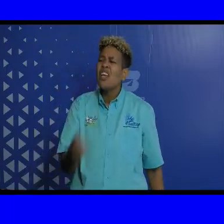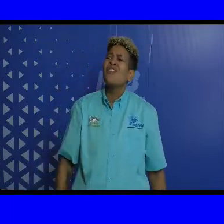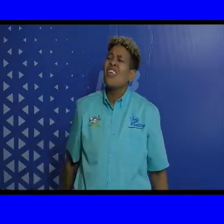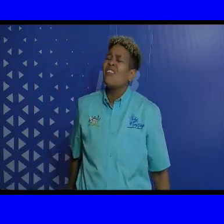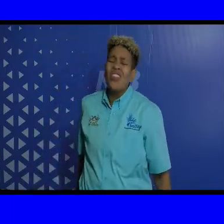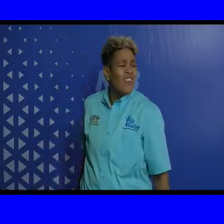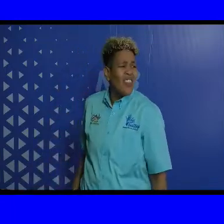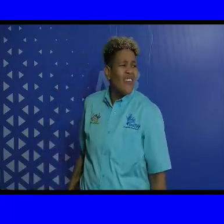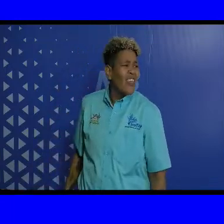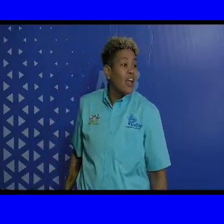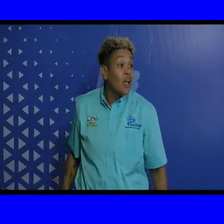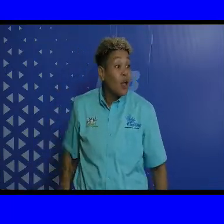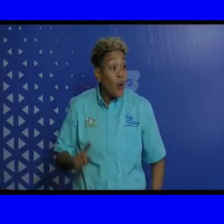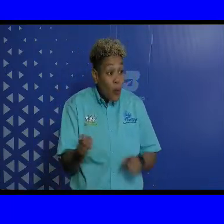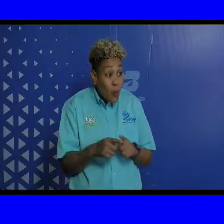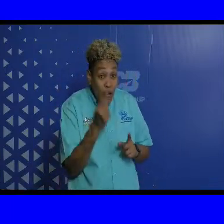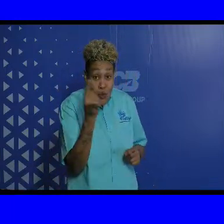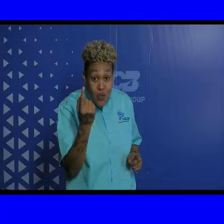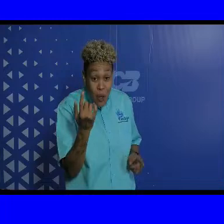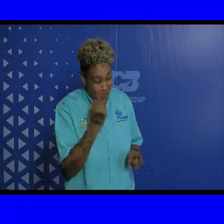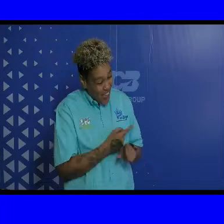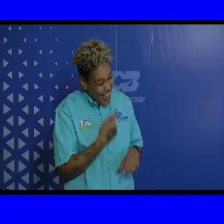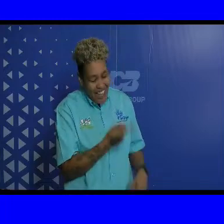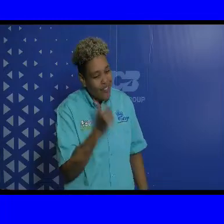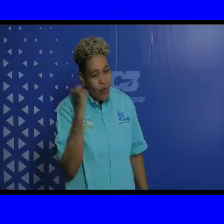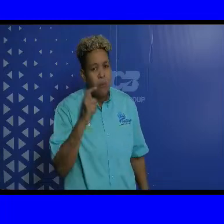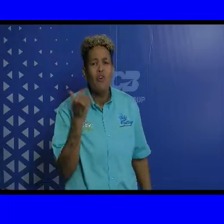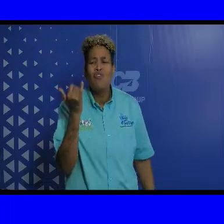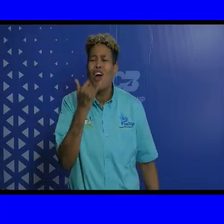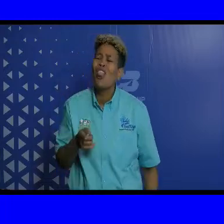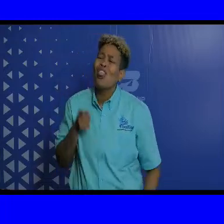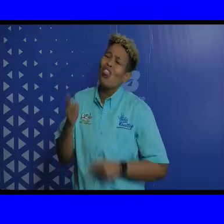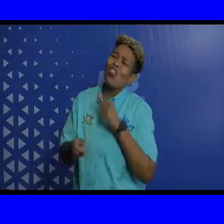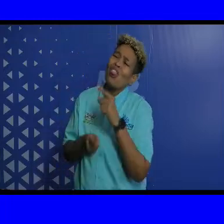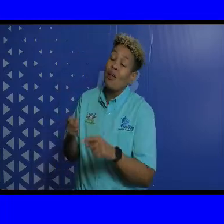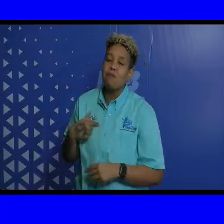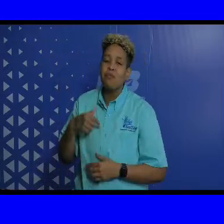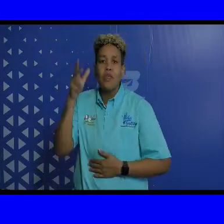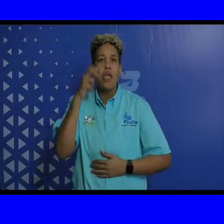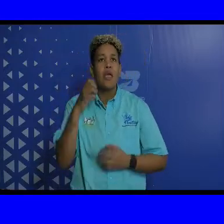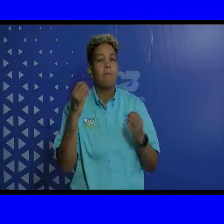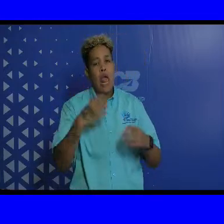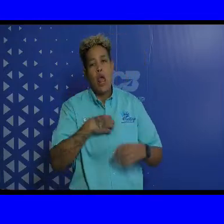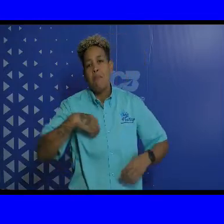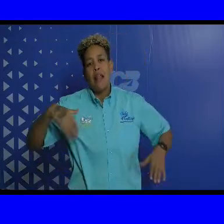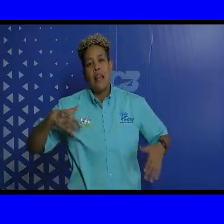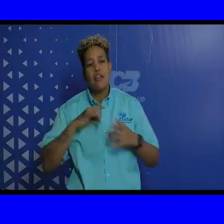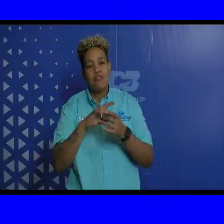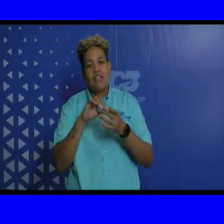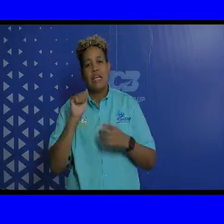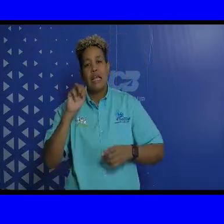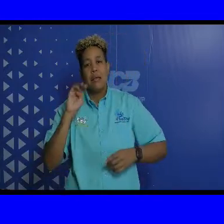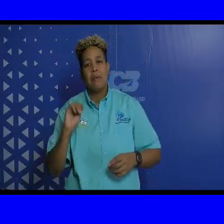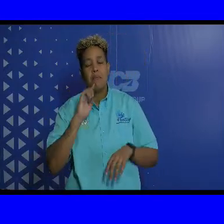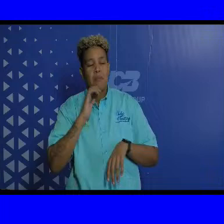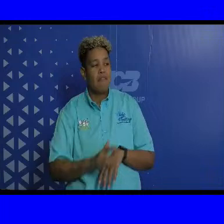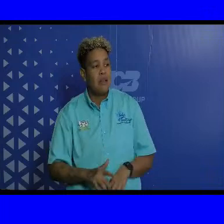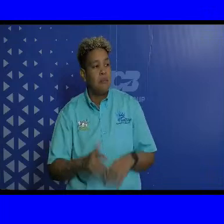may not necessarily tell you when you do something right, but we do hear it from so we're not hearing nearly as many complaints about the ABM